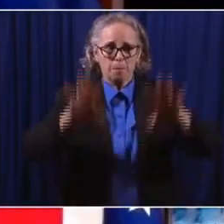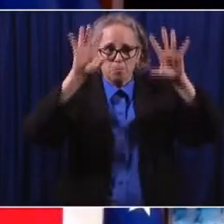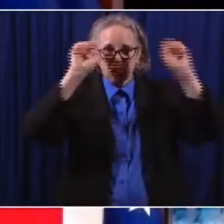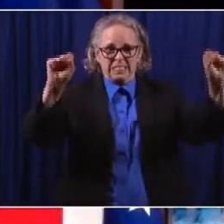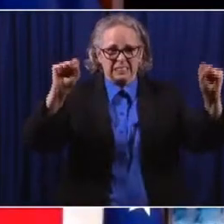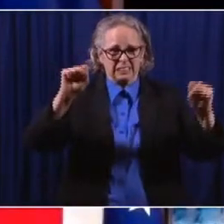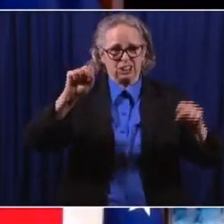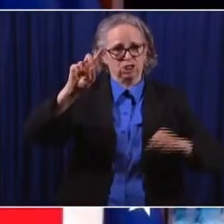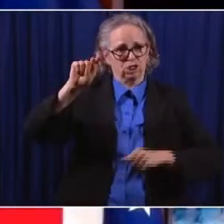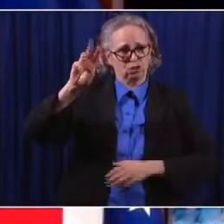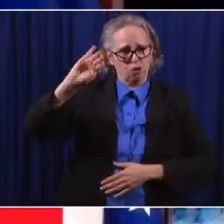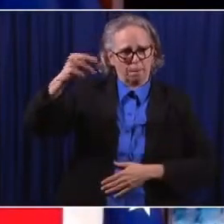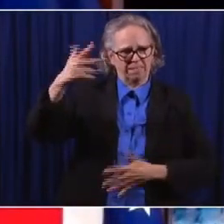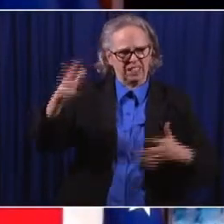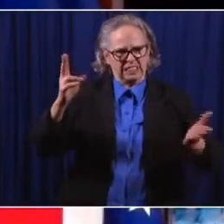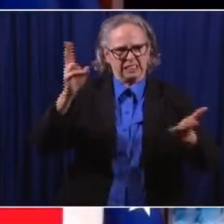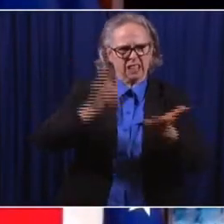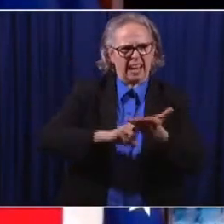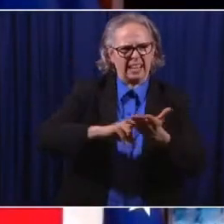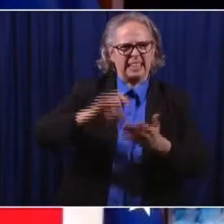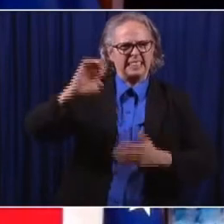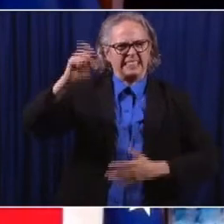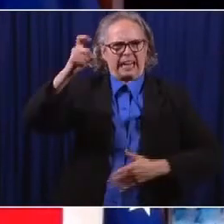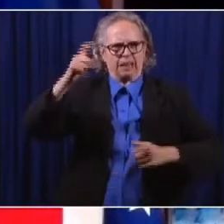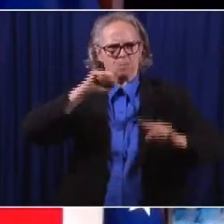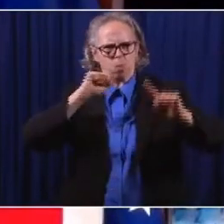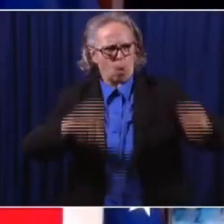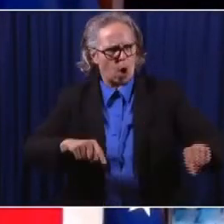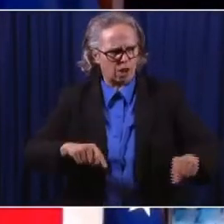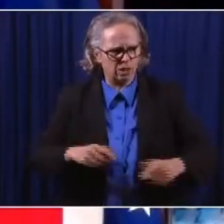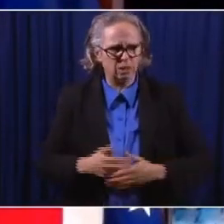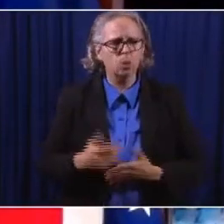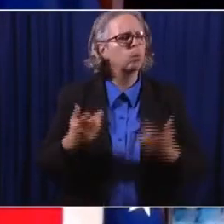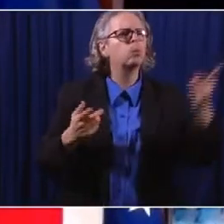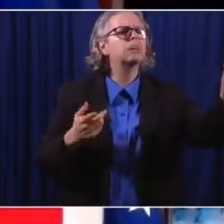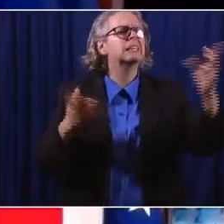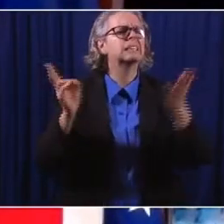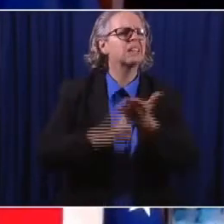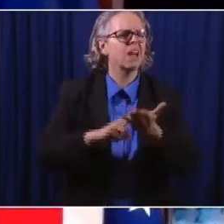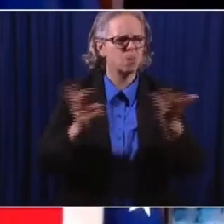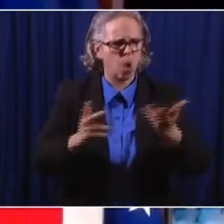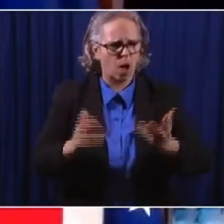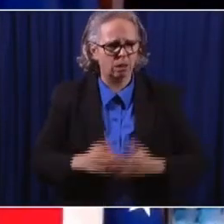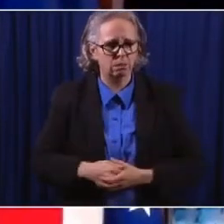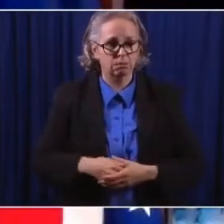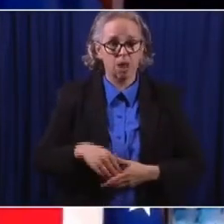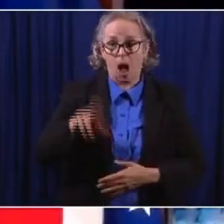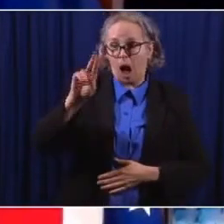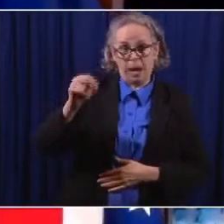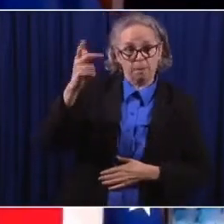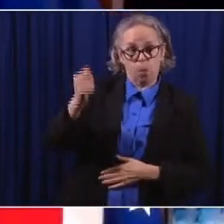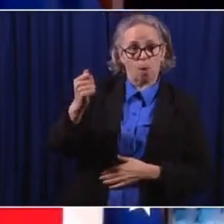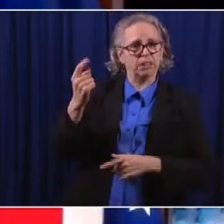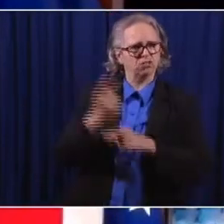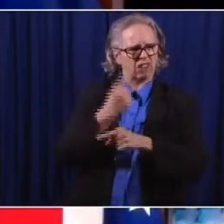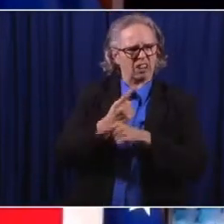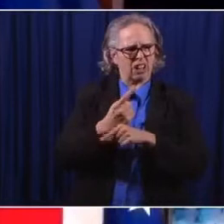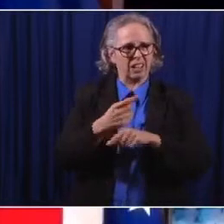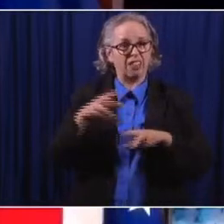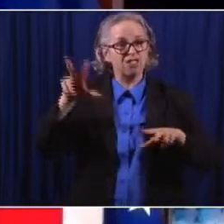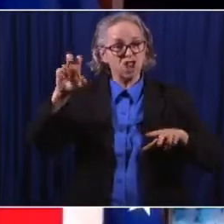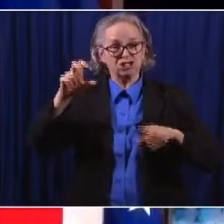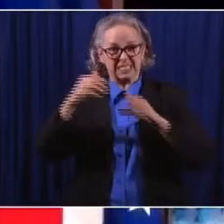made available $300 per employee that we have federal approval for through